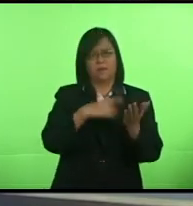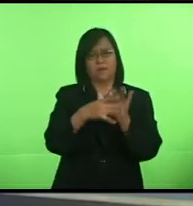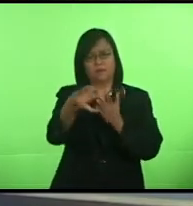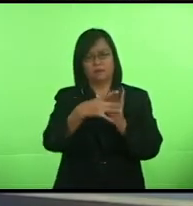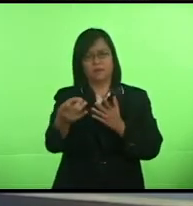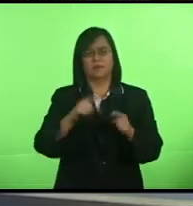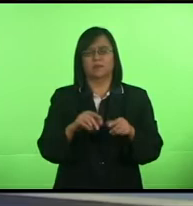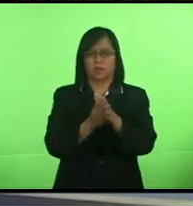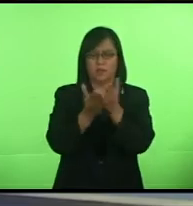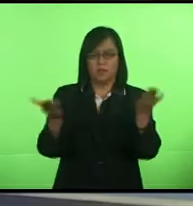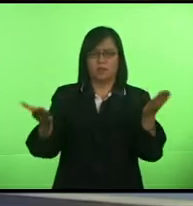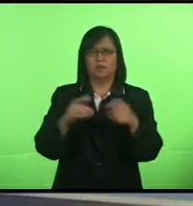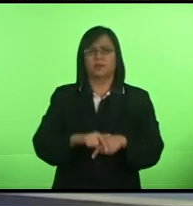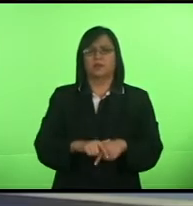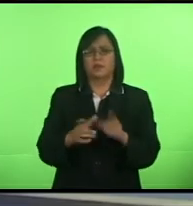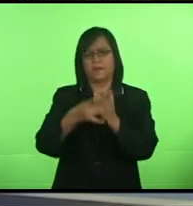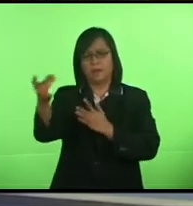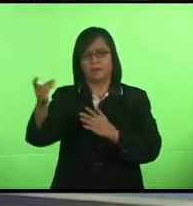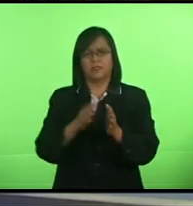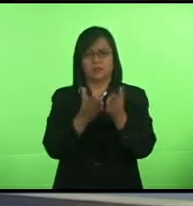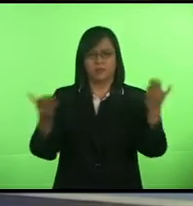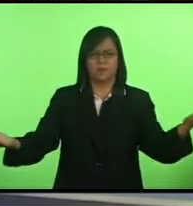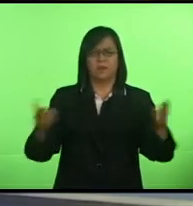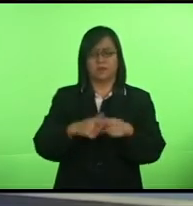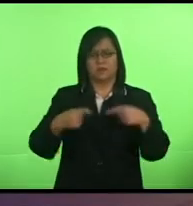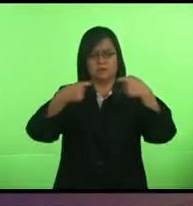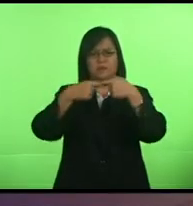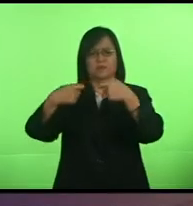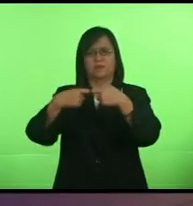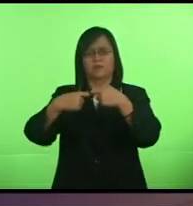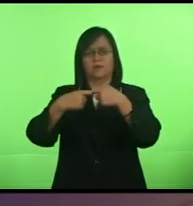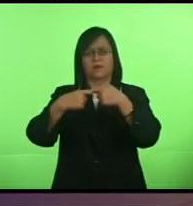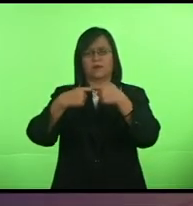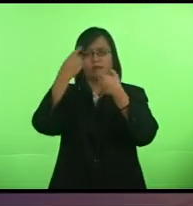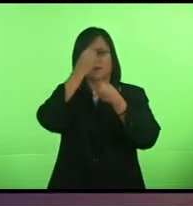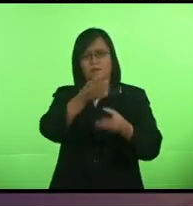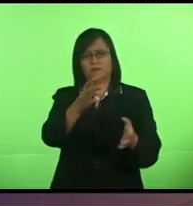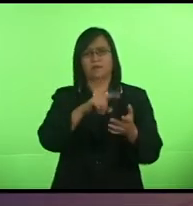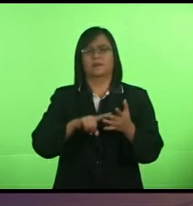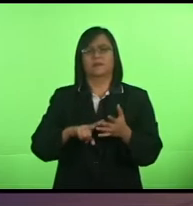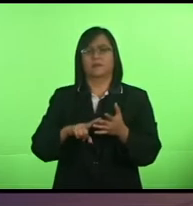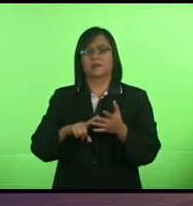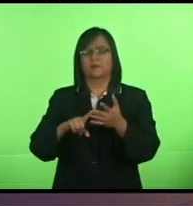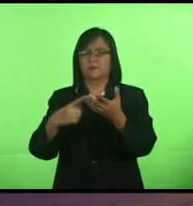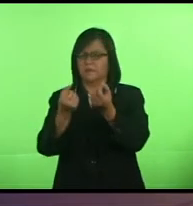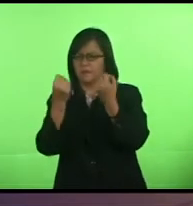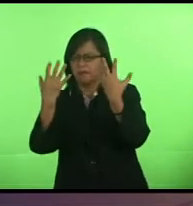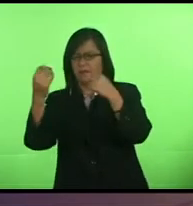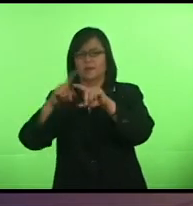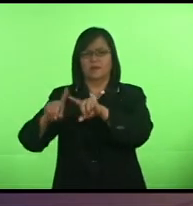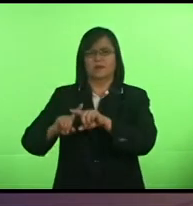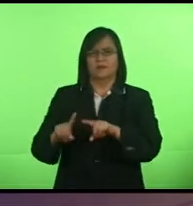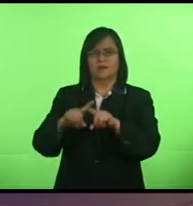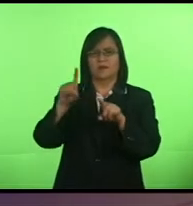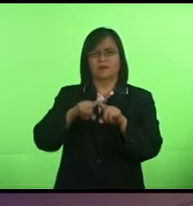news magazines and newspapers, electronic resources, miscellaneous sources and also external sources.